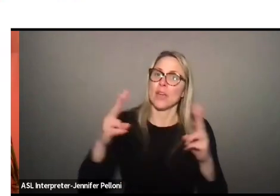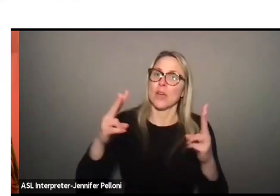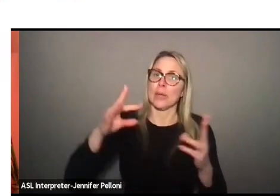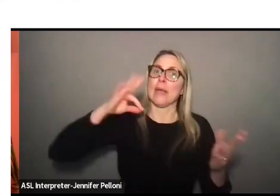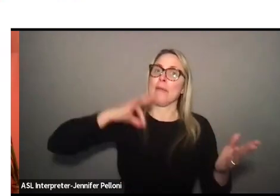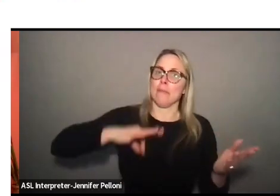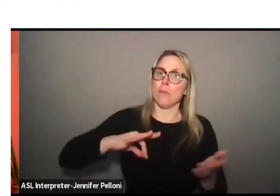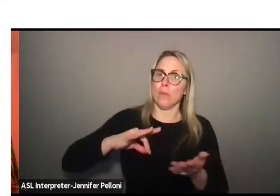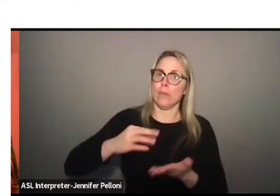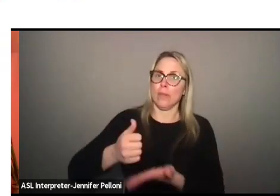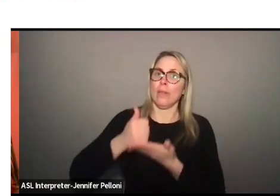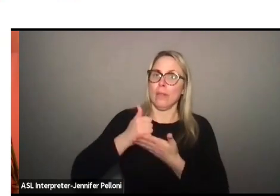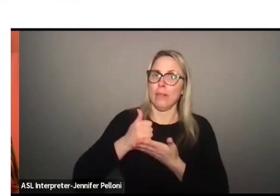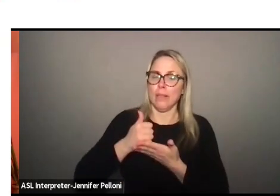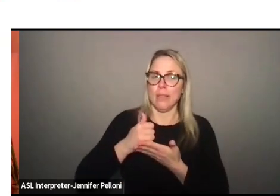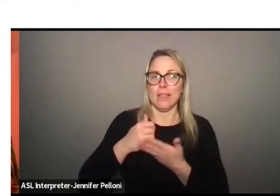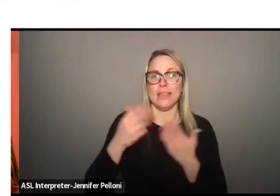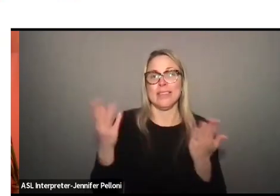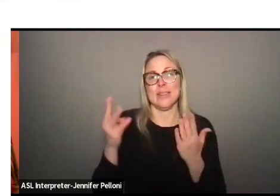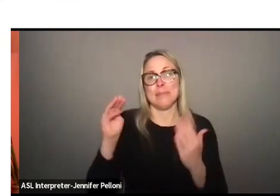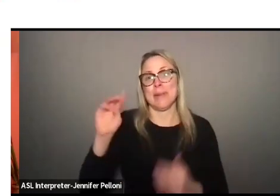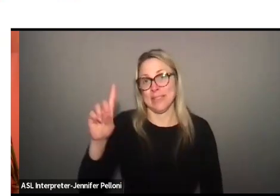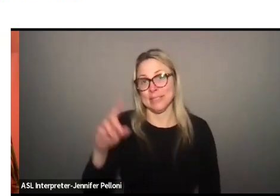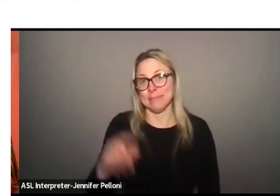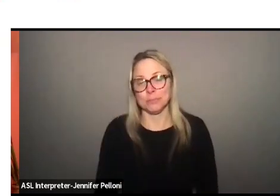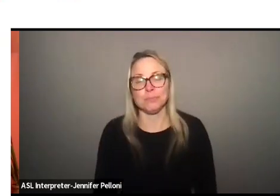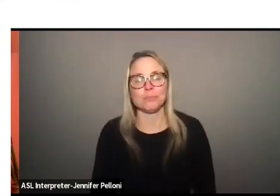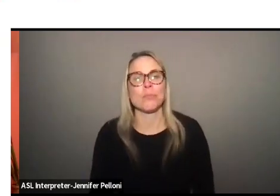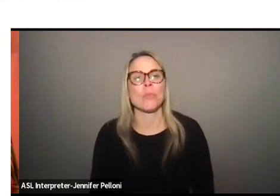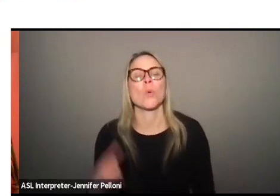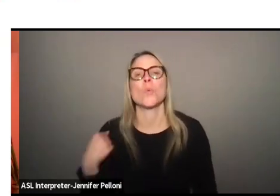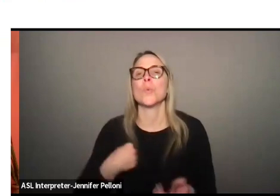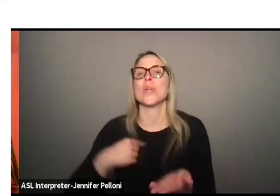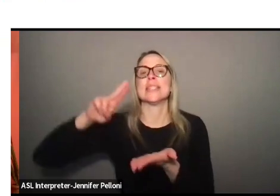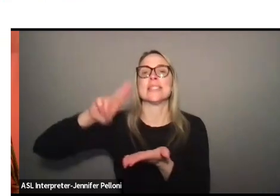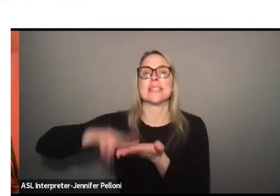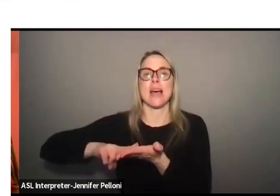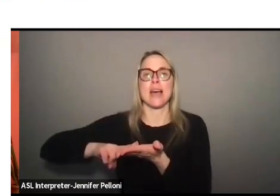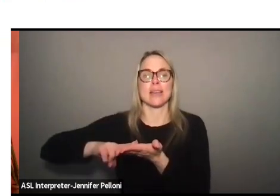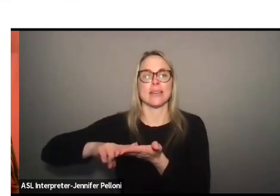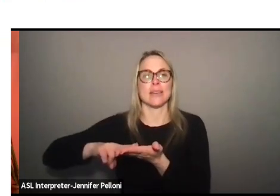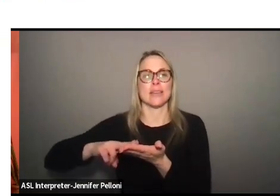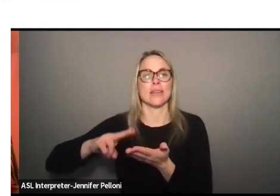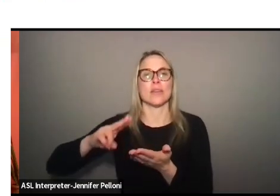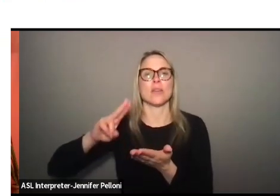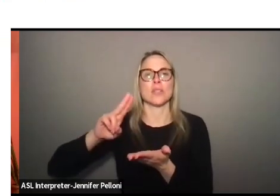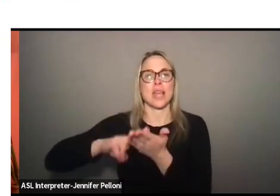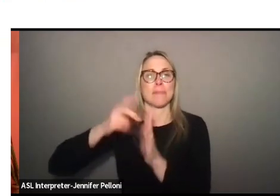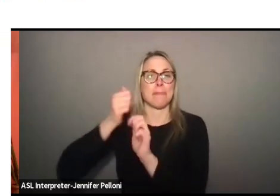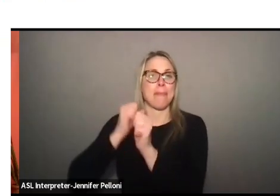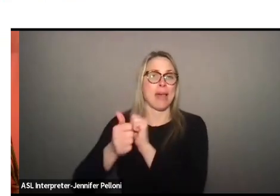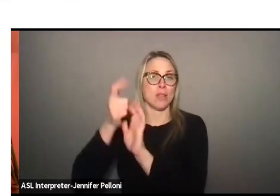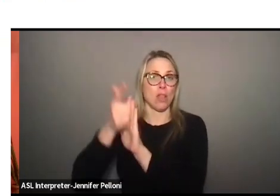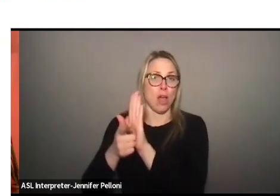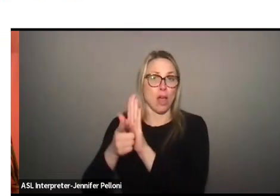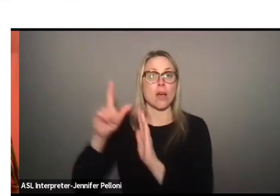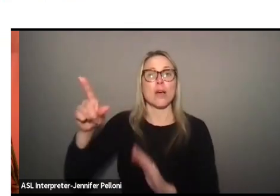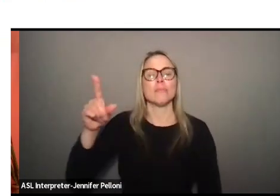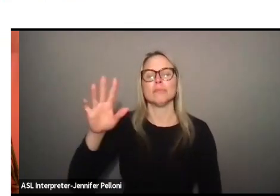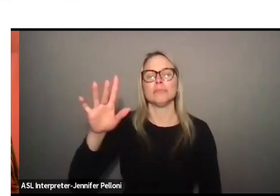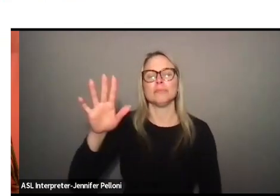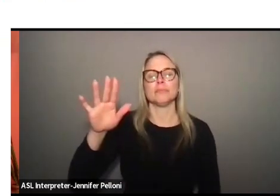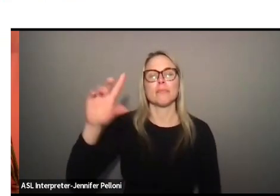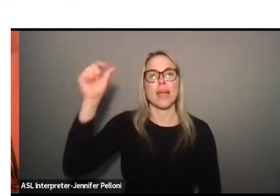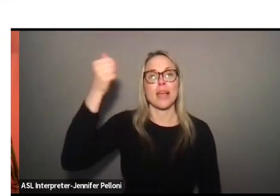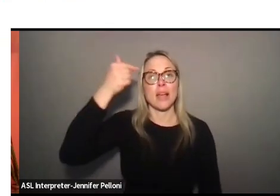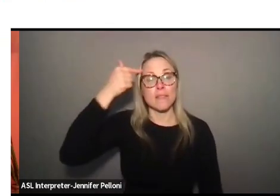tool. Here in Maryland, we were signed into law, the ABLE Act, by